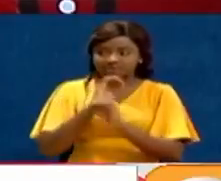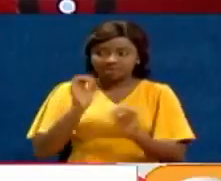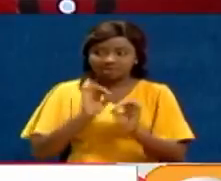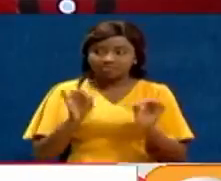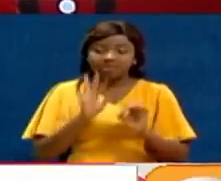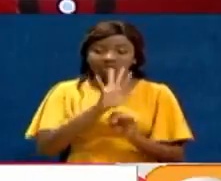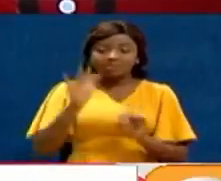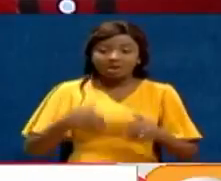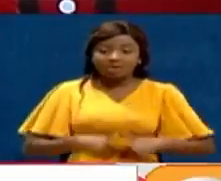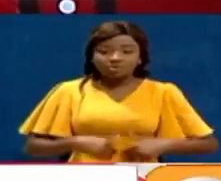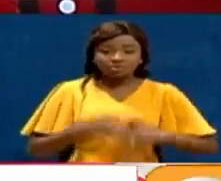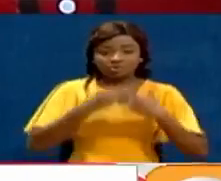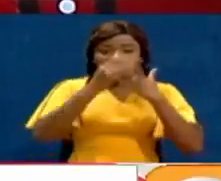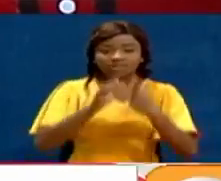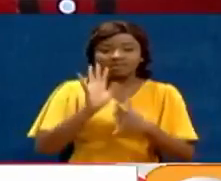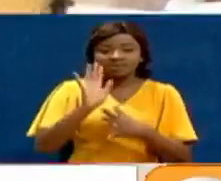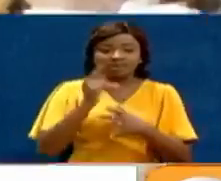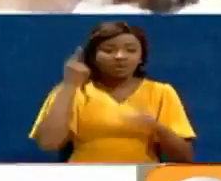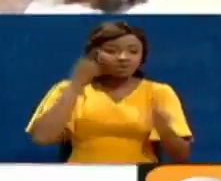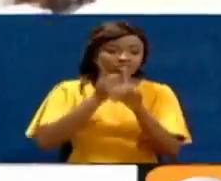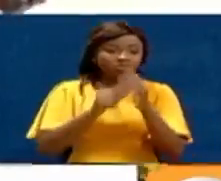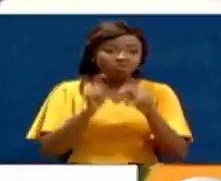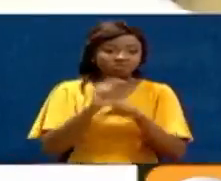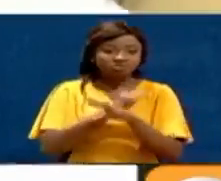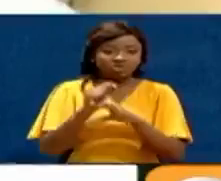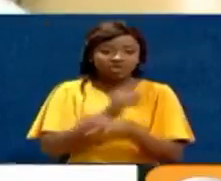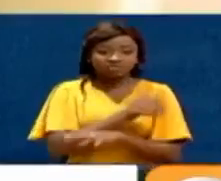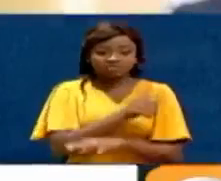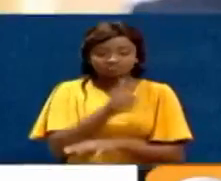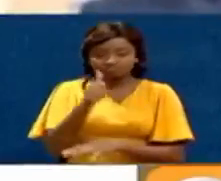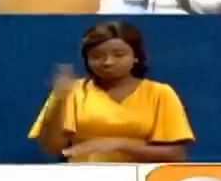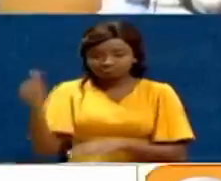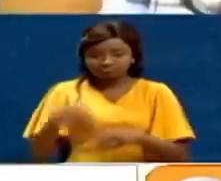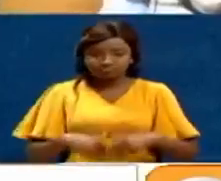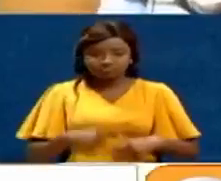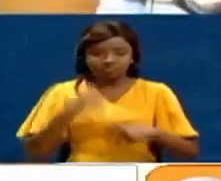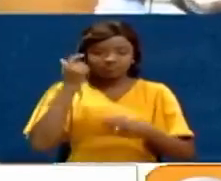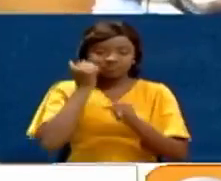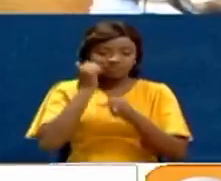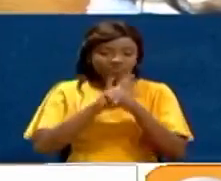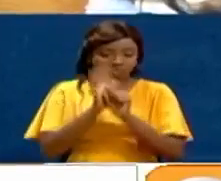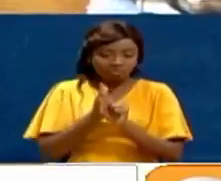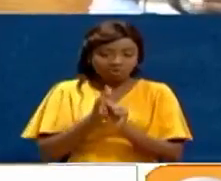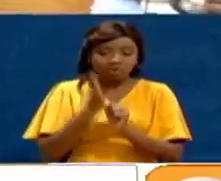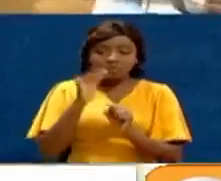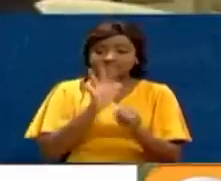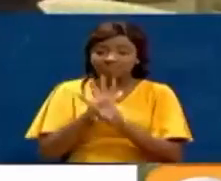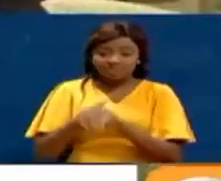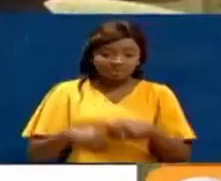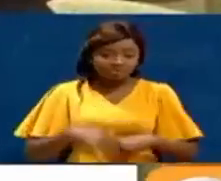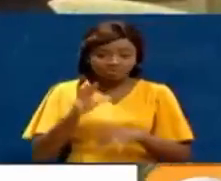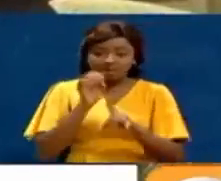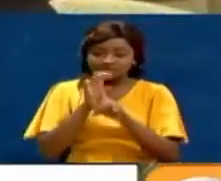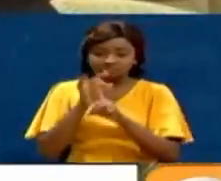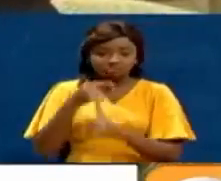various sectors in the county, are meant to train their peers on COVID-19 issues. Organizers say often the youth are more exposed